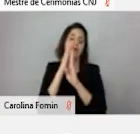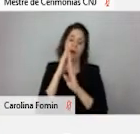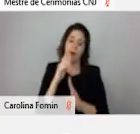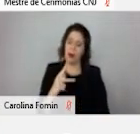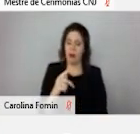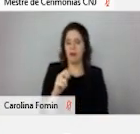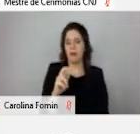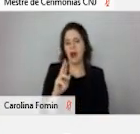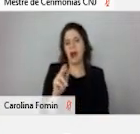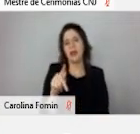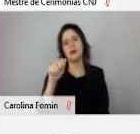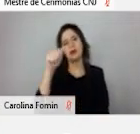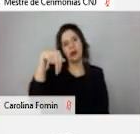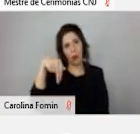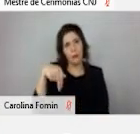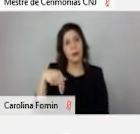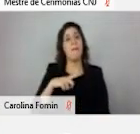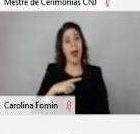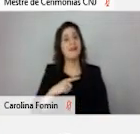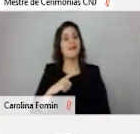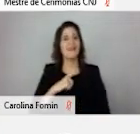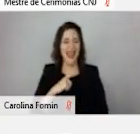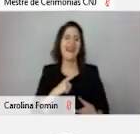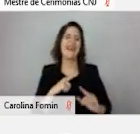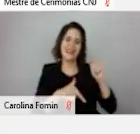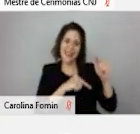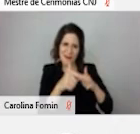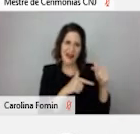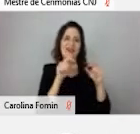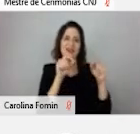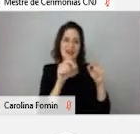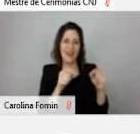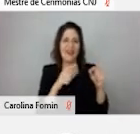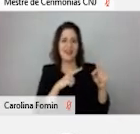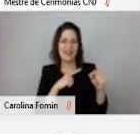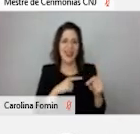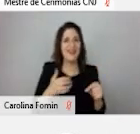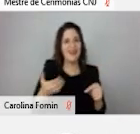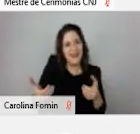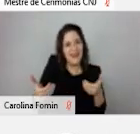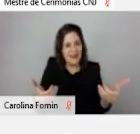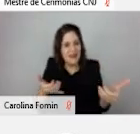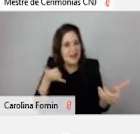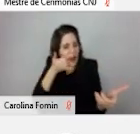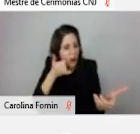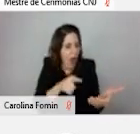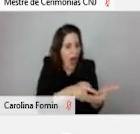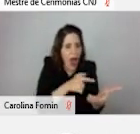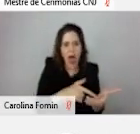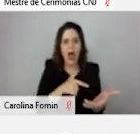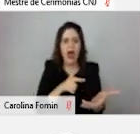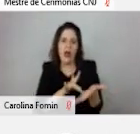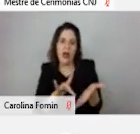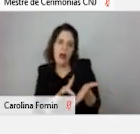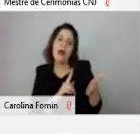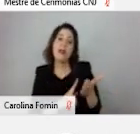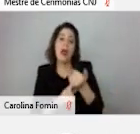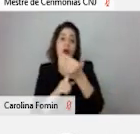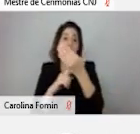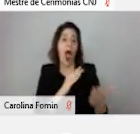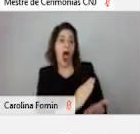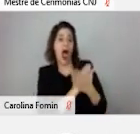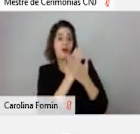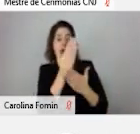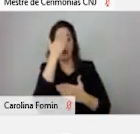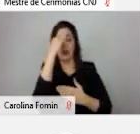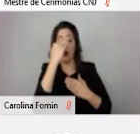is working to change that through the development of wearable devices that can measure undetectable changes over time. By using these sensing